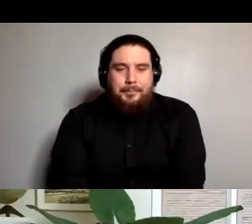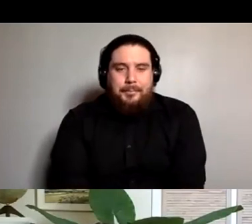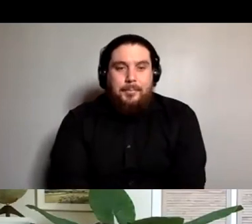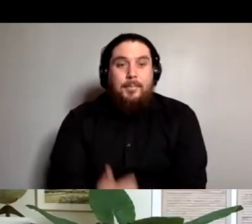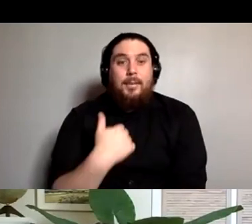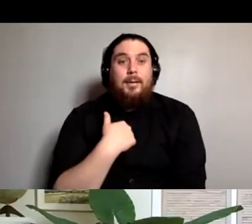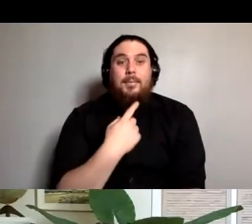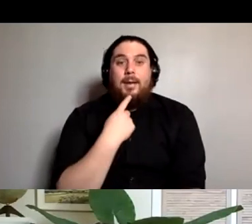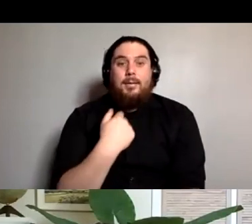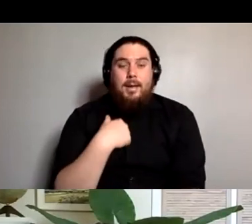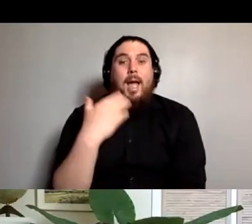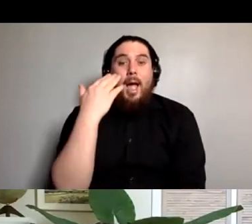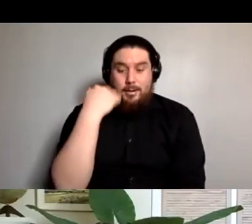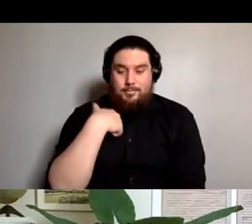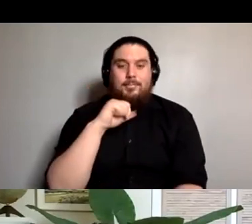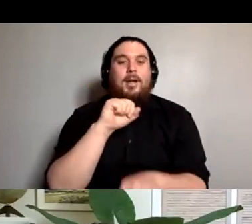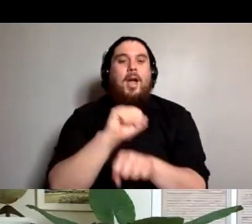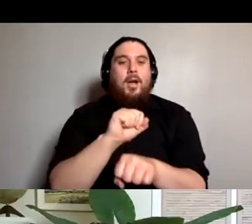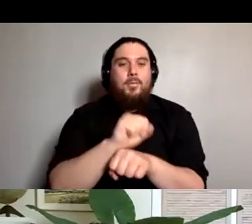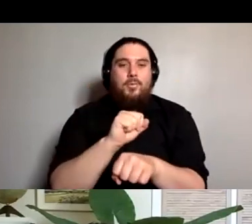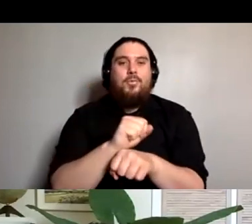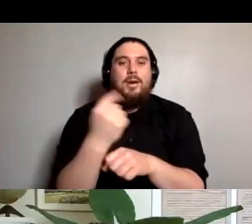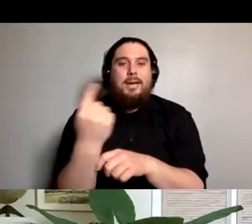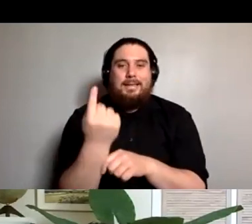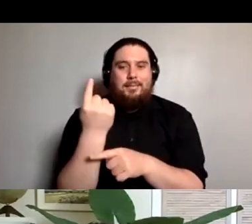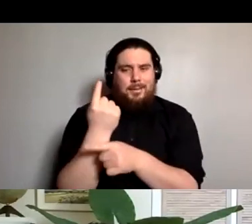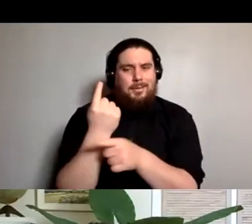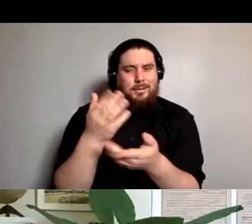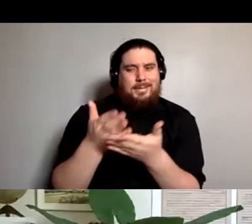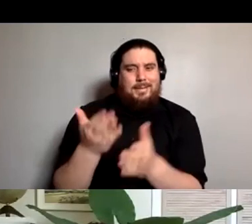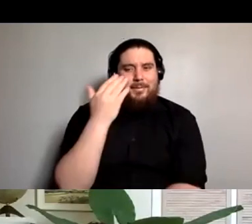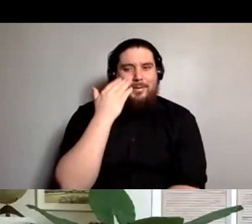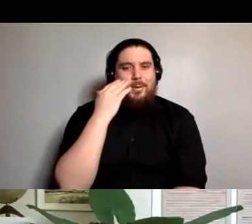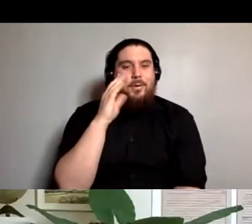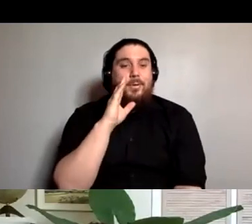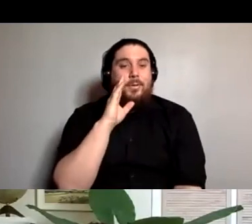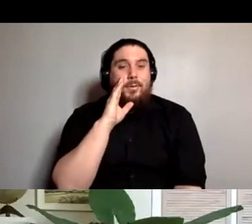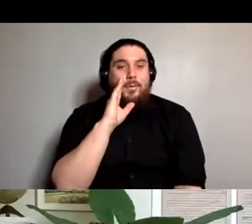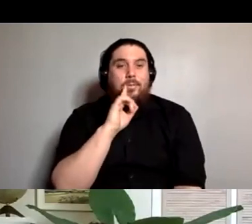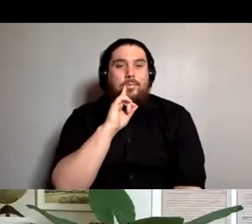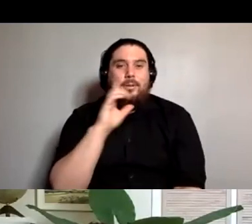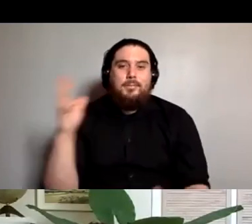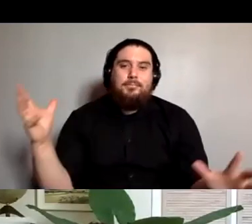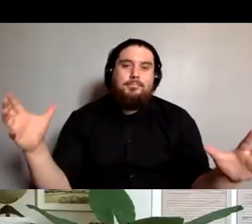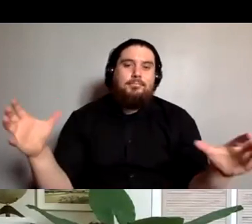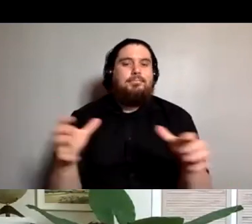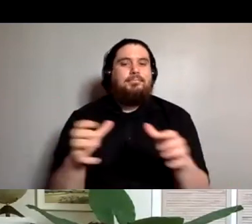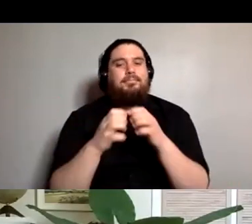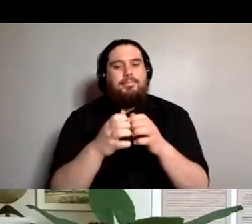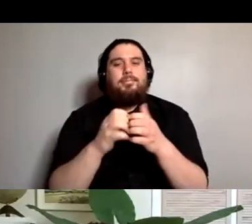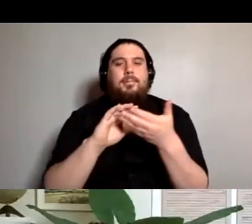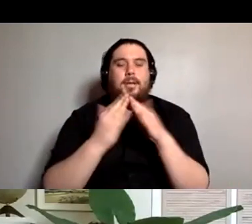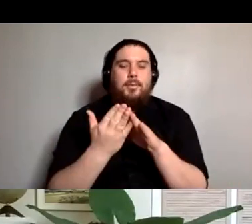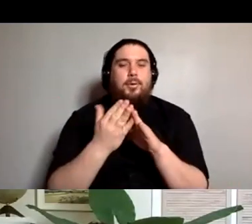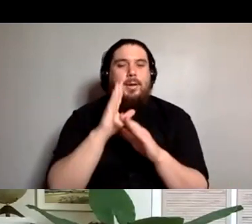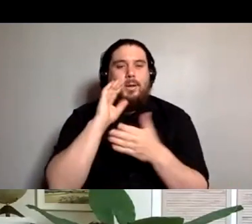I know that I'm working on something some of y'all know about that's really going to pull the community together so our voices can be more heard. So I